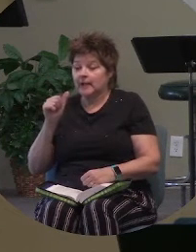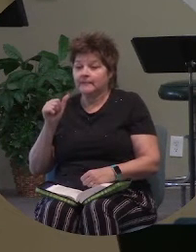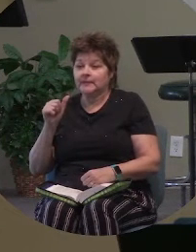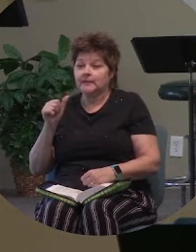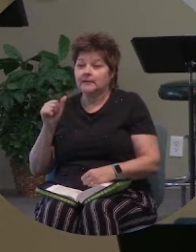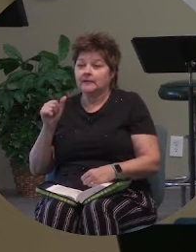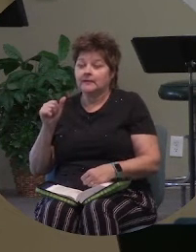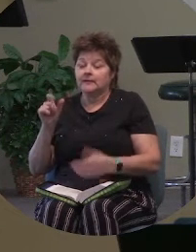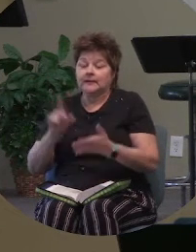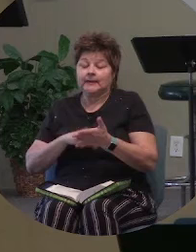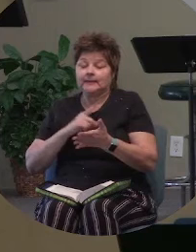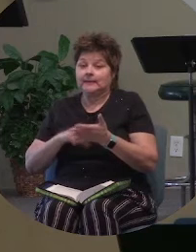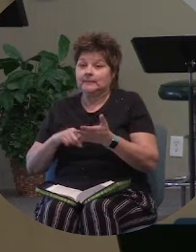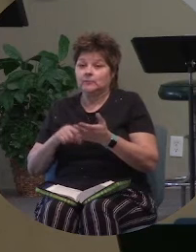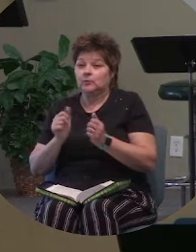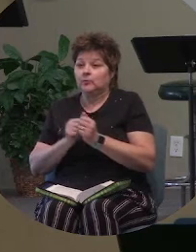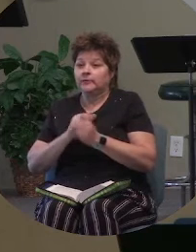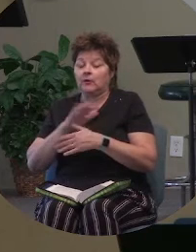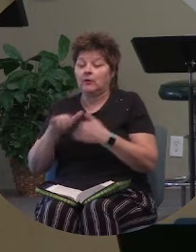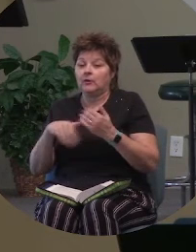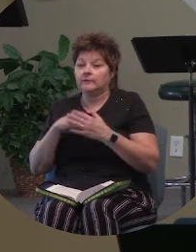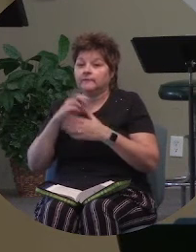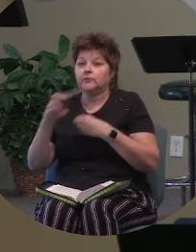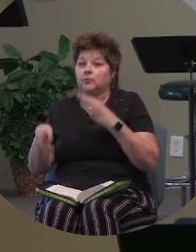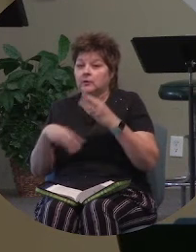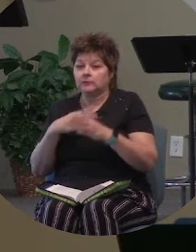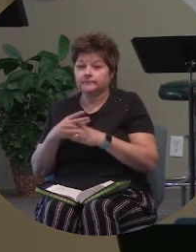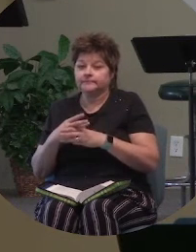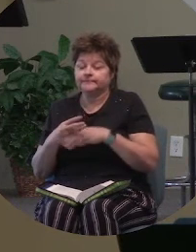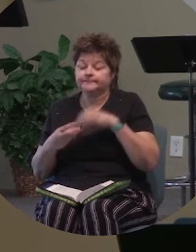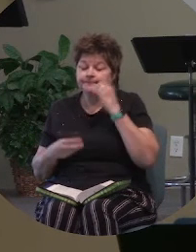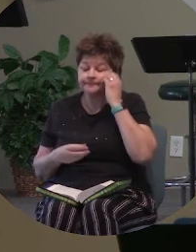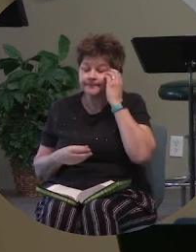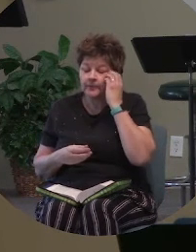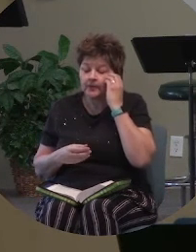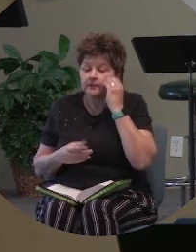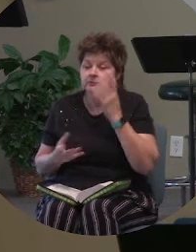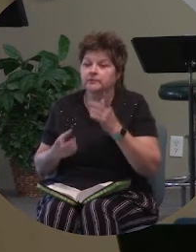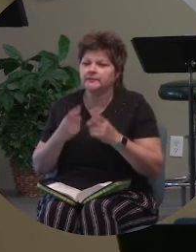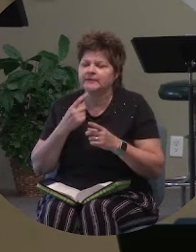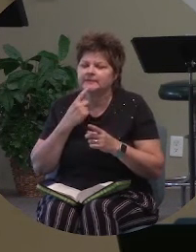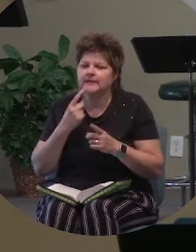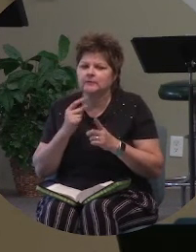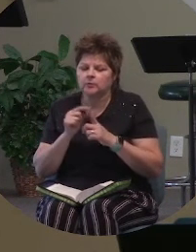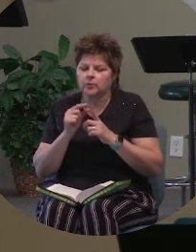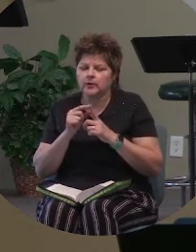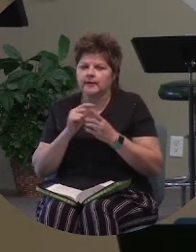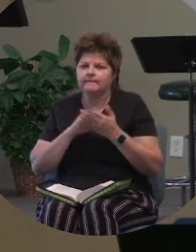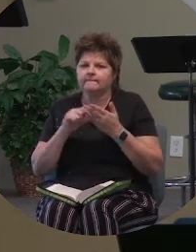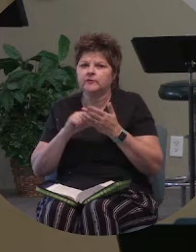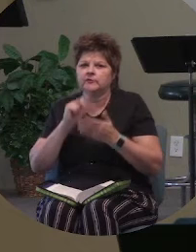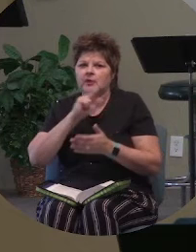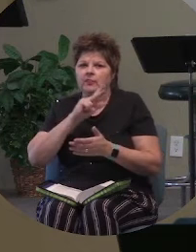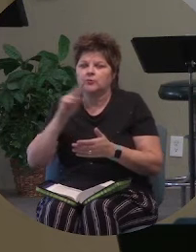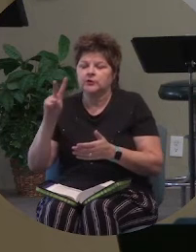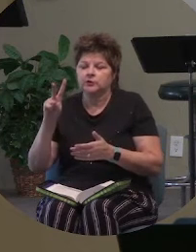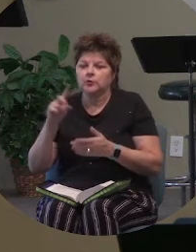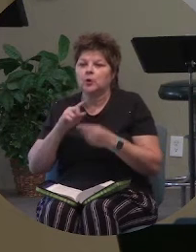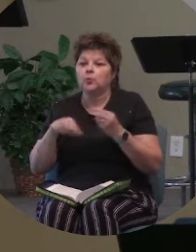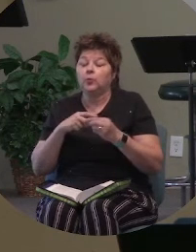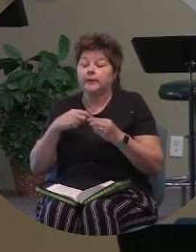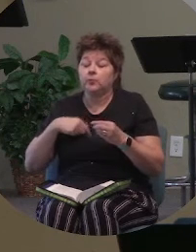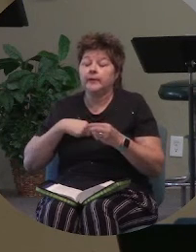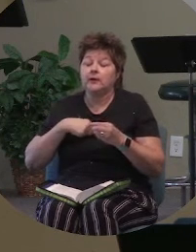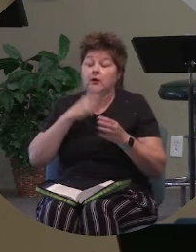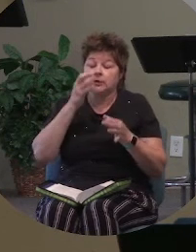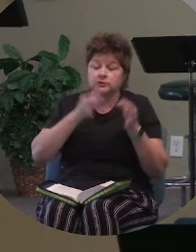condemned along with the world." Now let me just highlight a word here in verse 32. "But when we are judged,